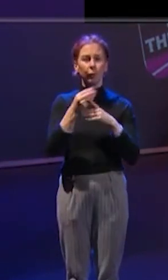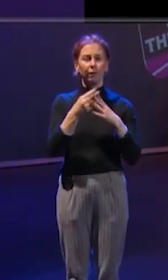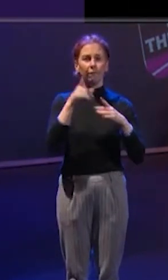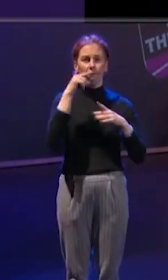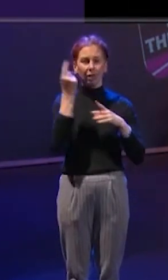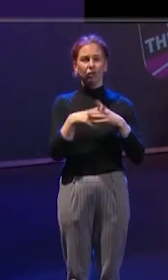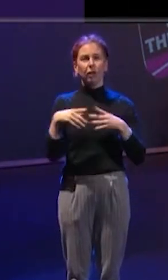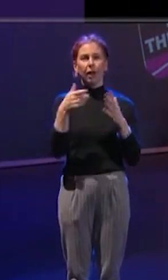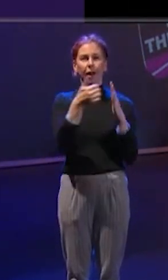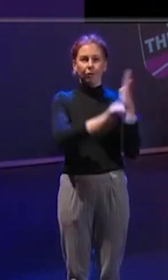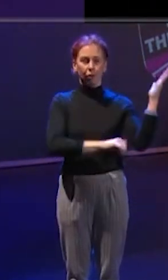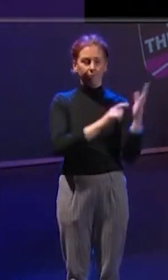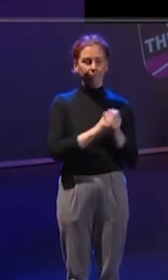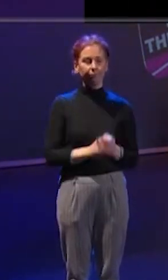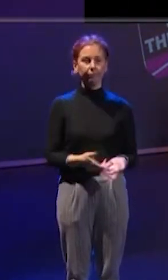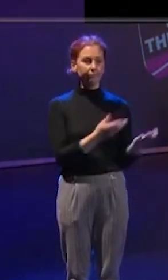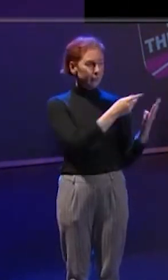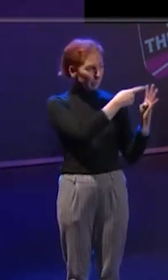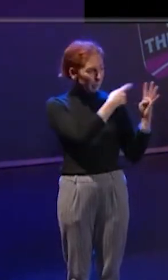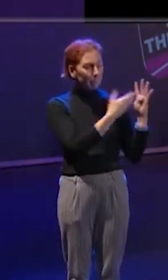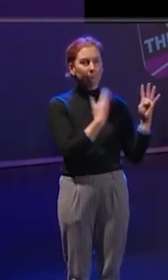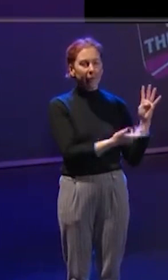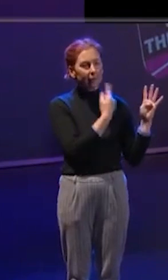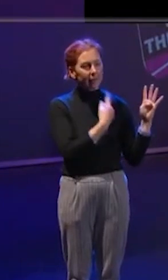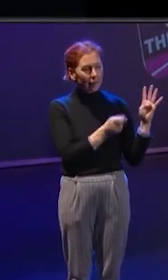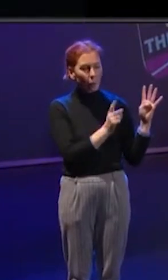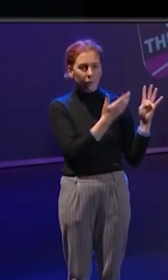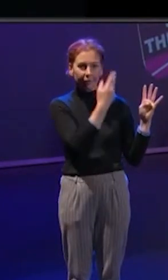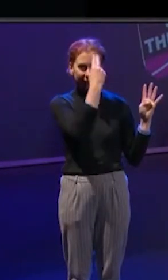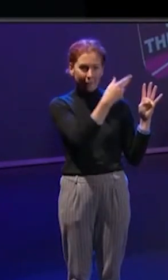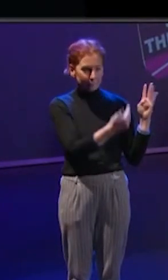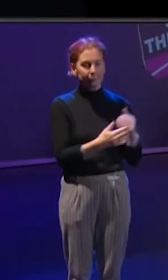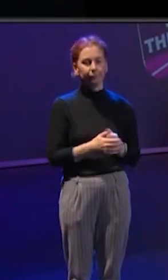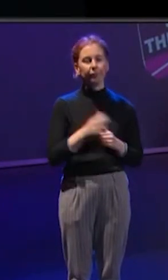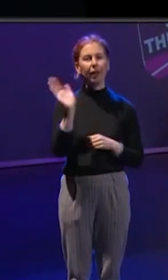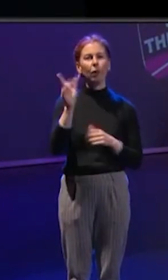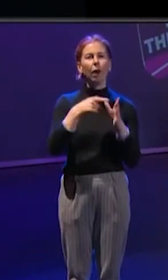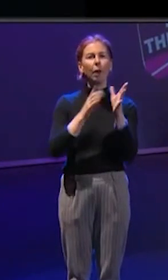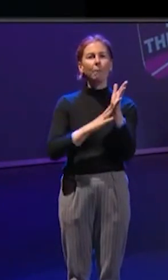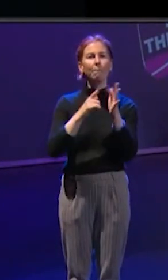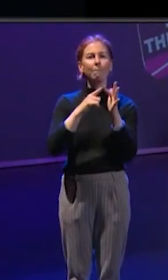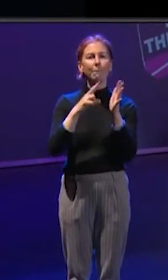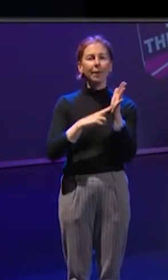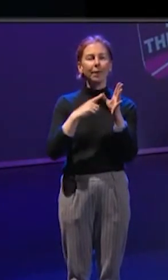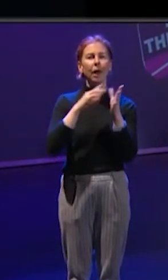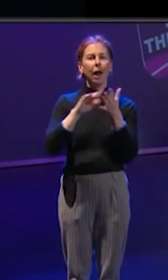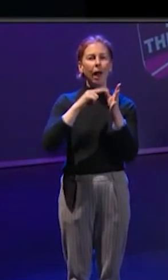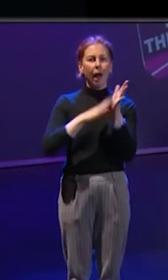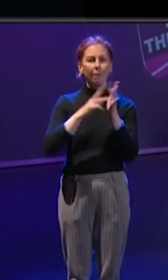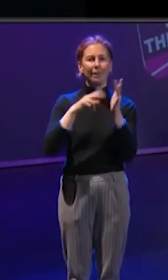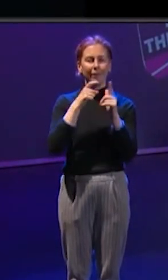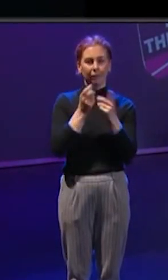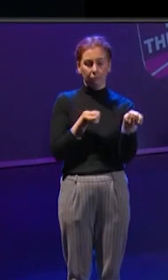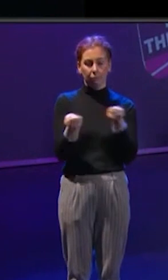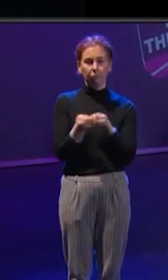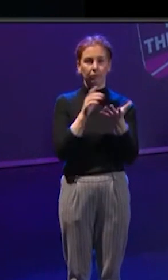like to introduce themselves, say your name and a little bit about who you are and what you do. Hello, I'm Ameena Hamid, and I run Ameena Hamid Productions.